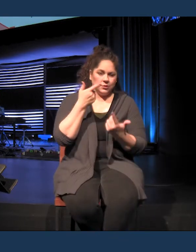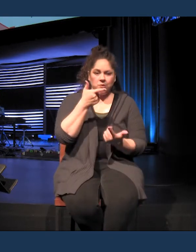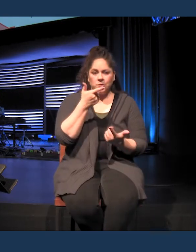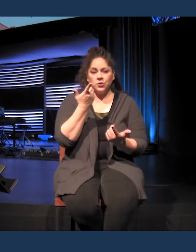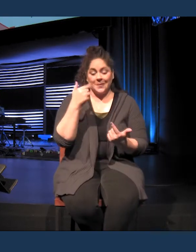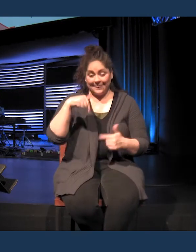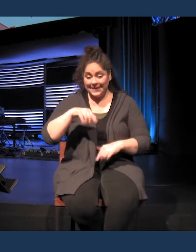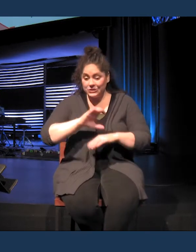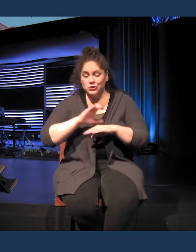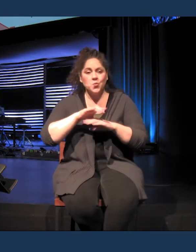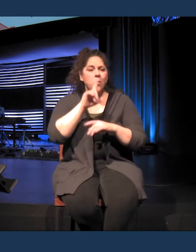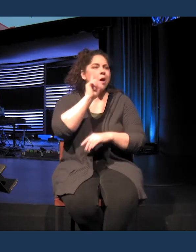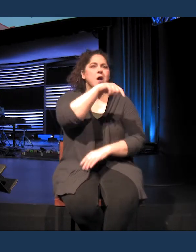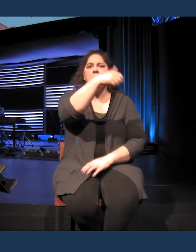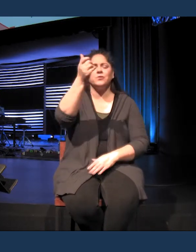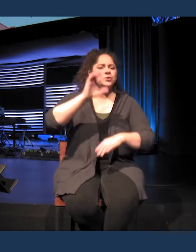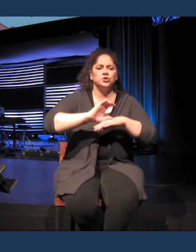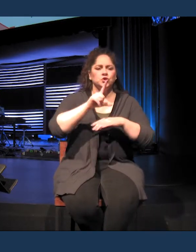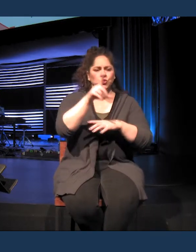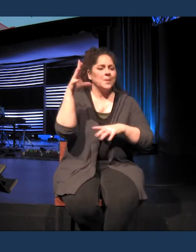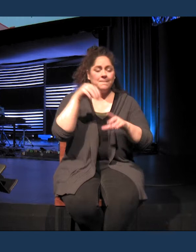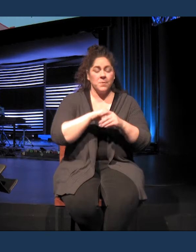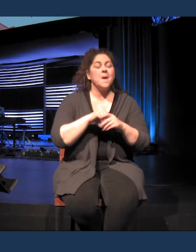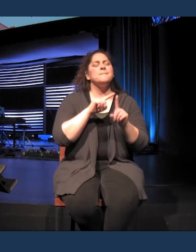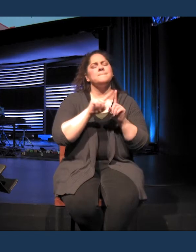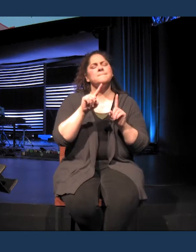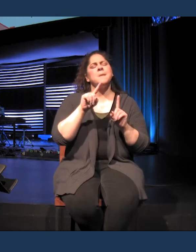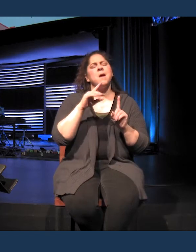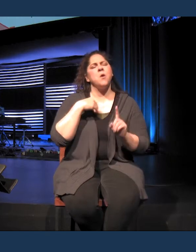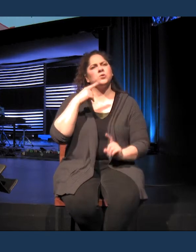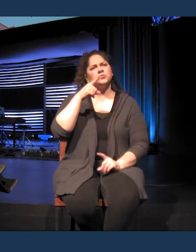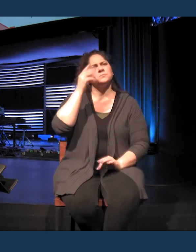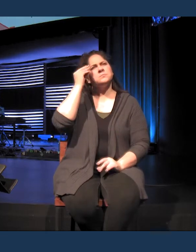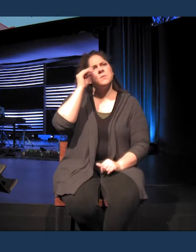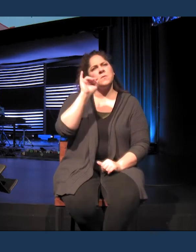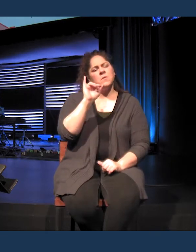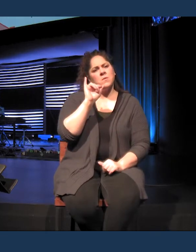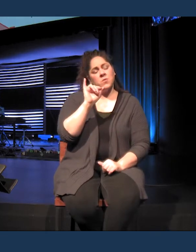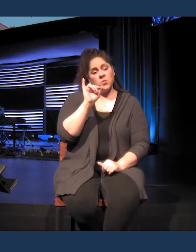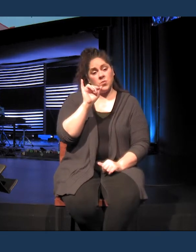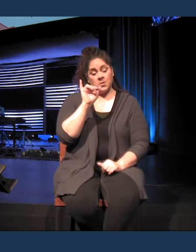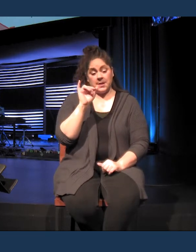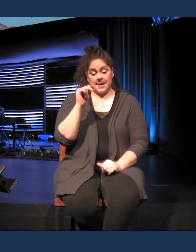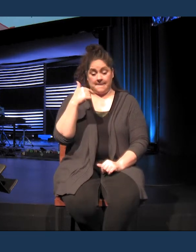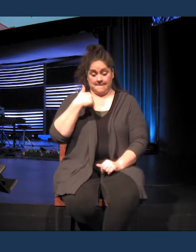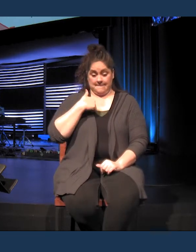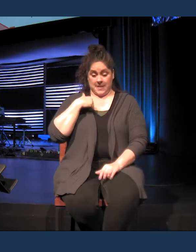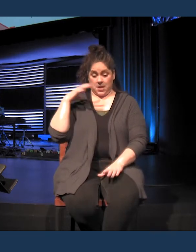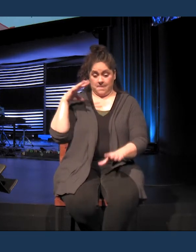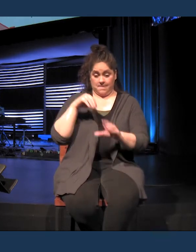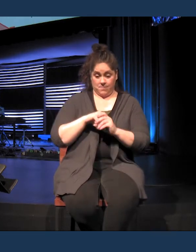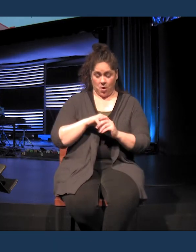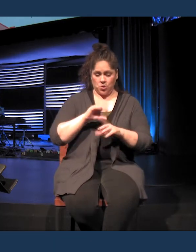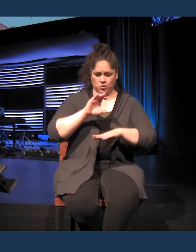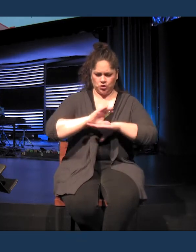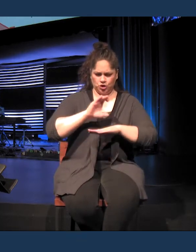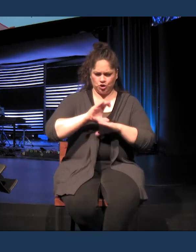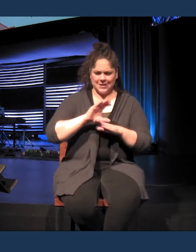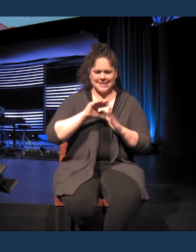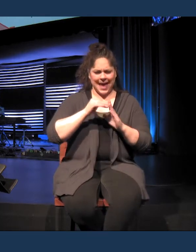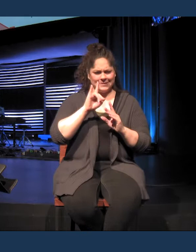long you've been in church, whether it's this church or other churches, I want you just to think about this question for a moment. How has being part of a church impacted your